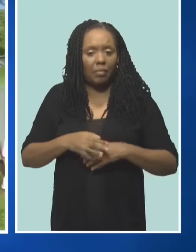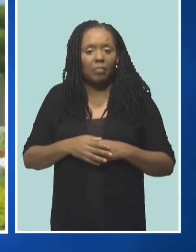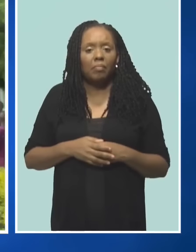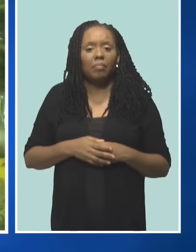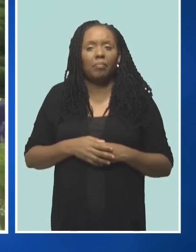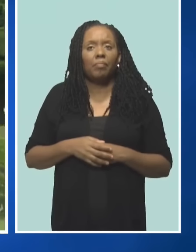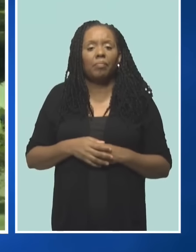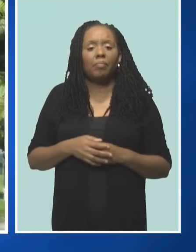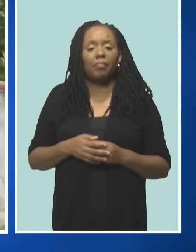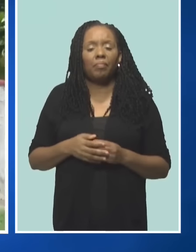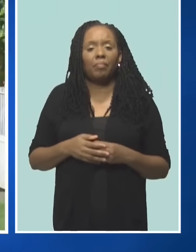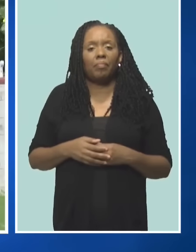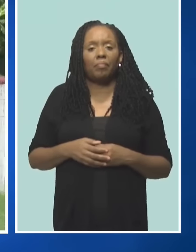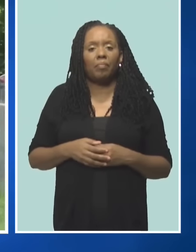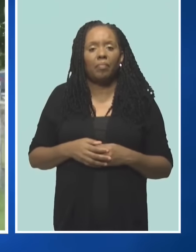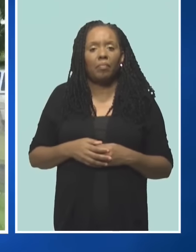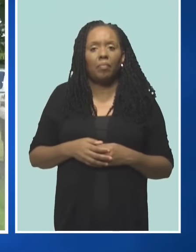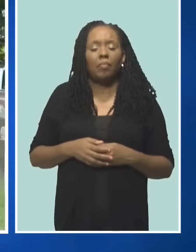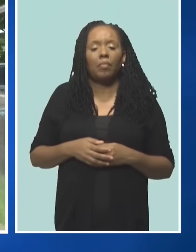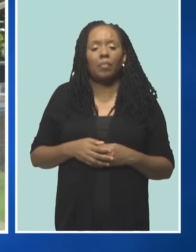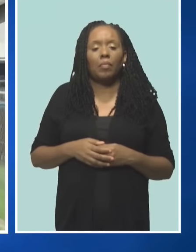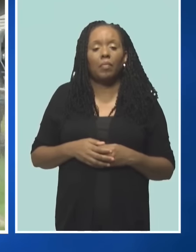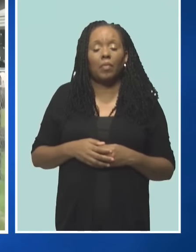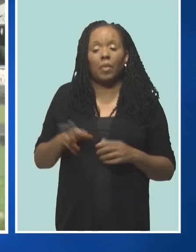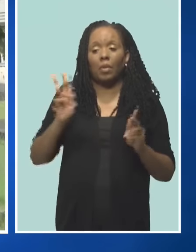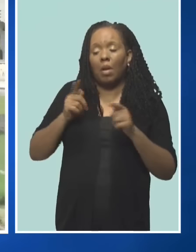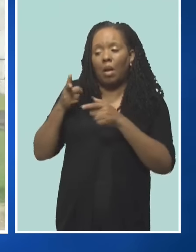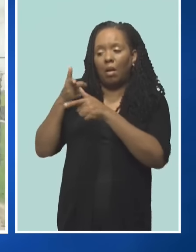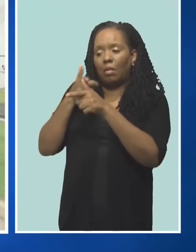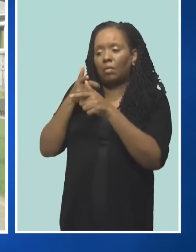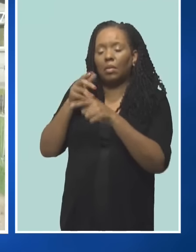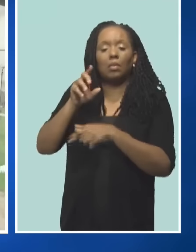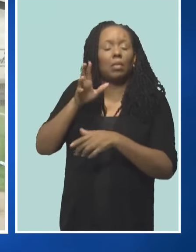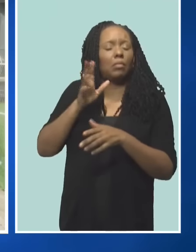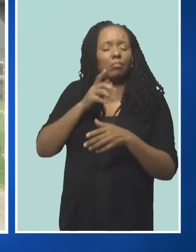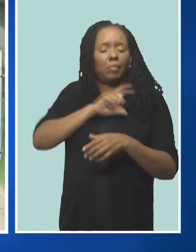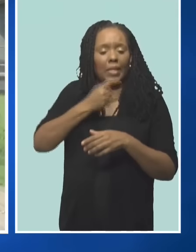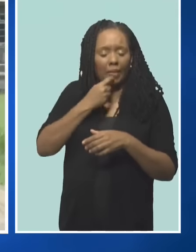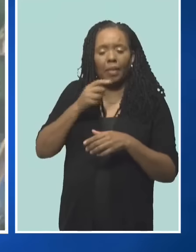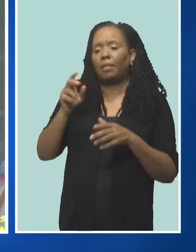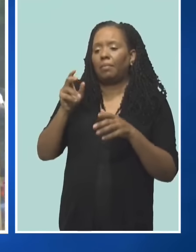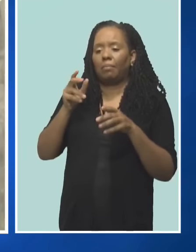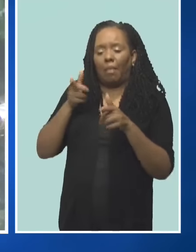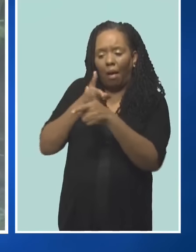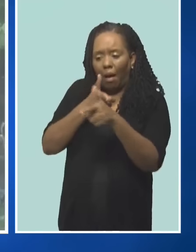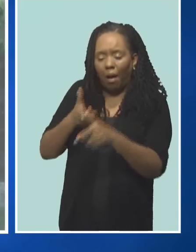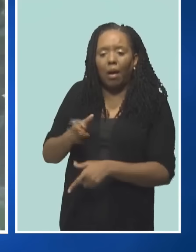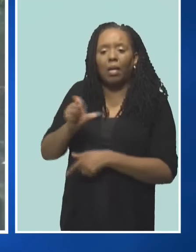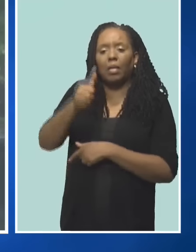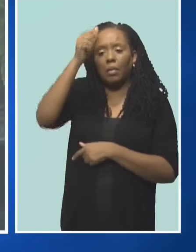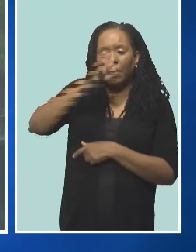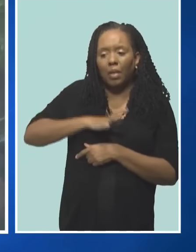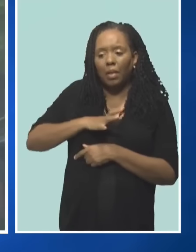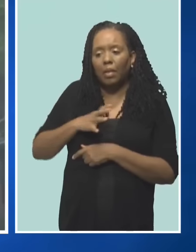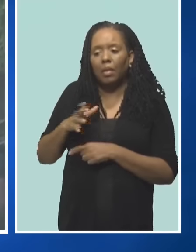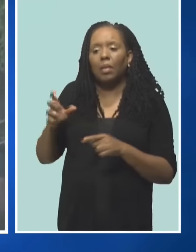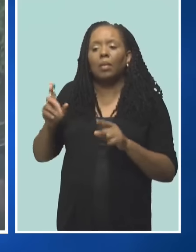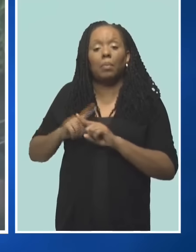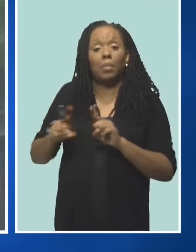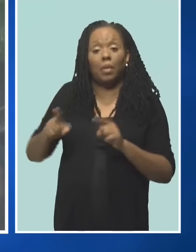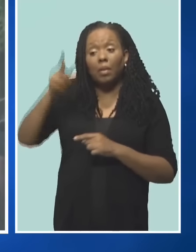also report the perpetrators also opened fire on another man as they fled the scene. However, that man was an armed